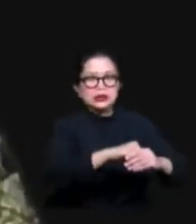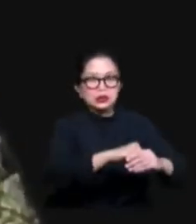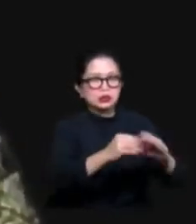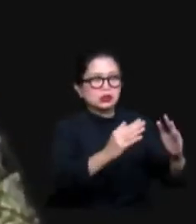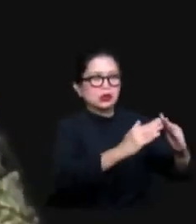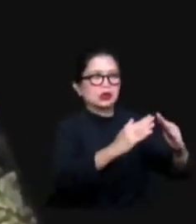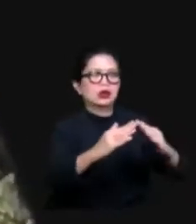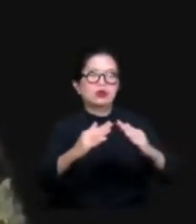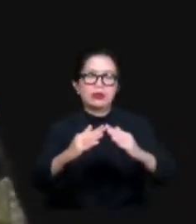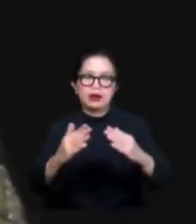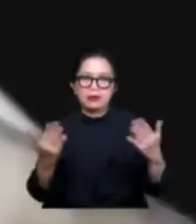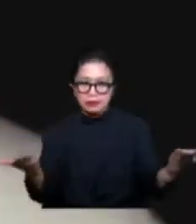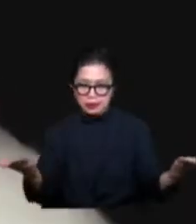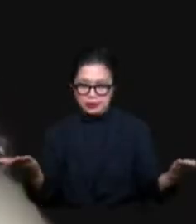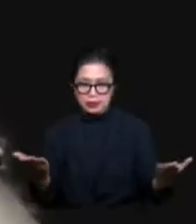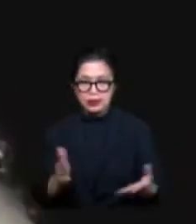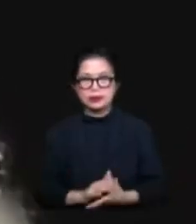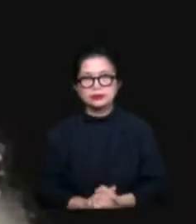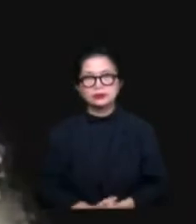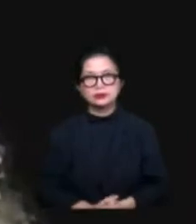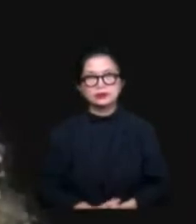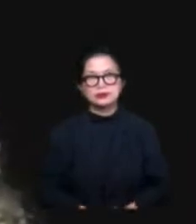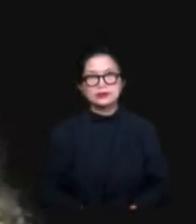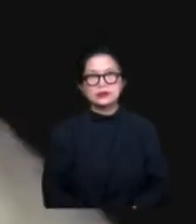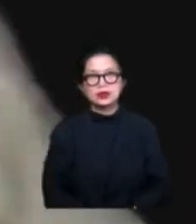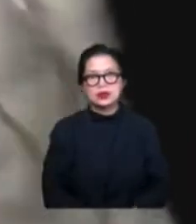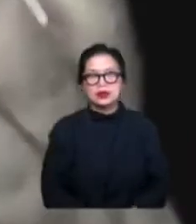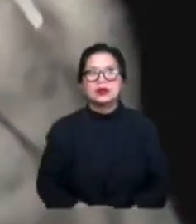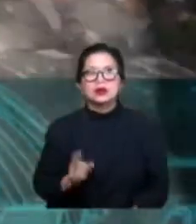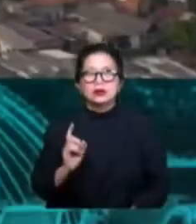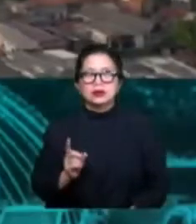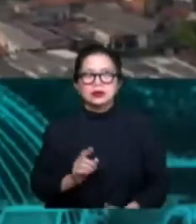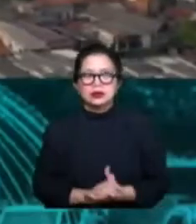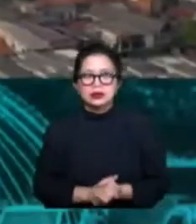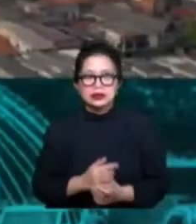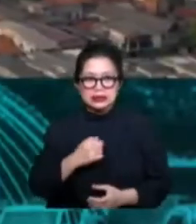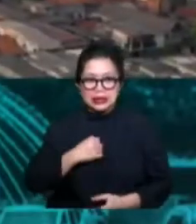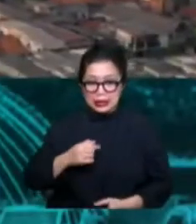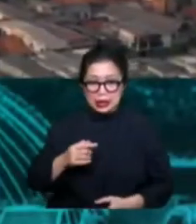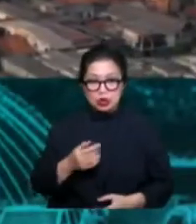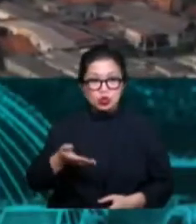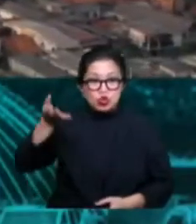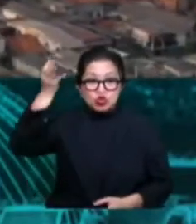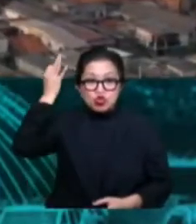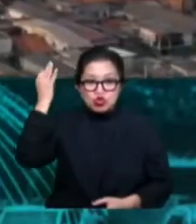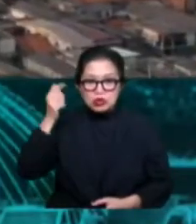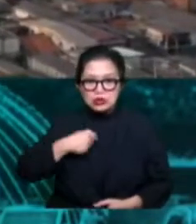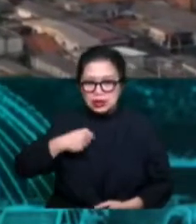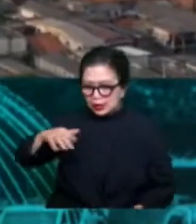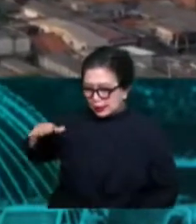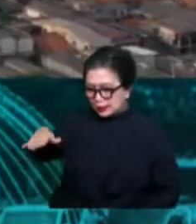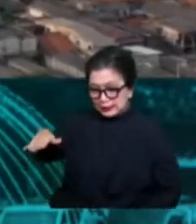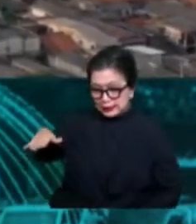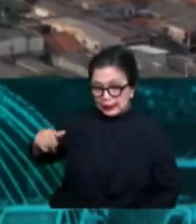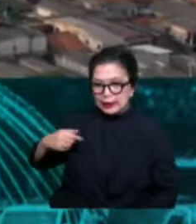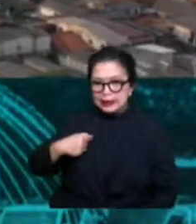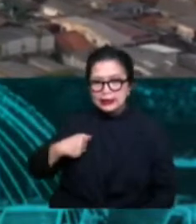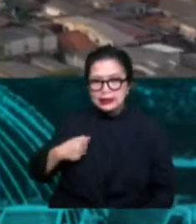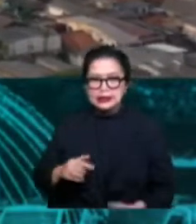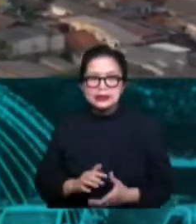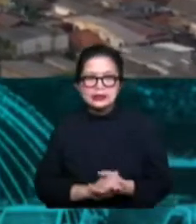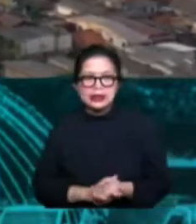that because when I was kid, I was stay in West